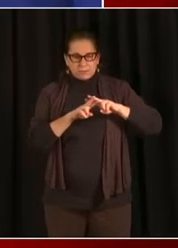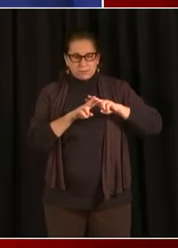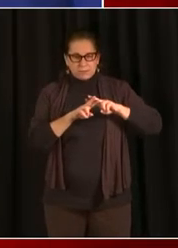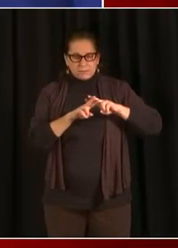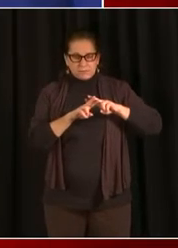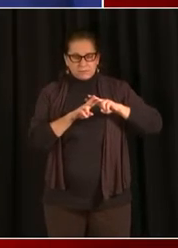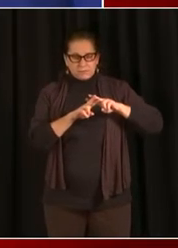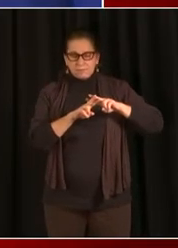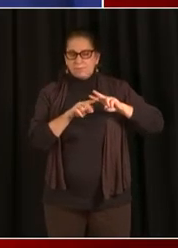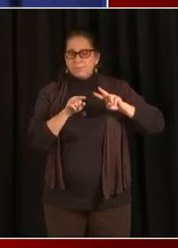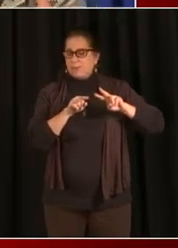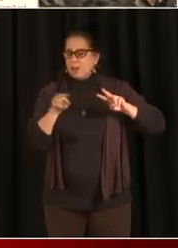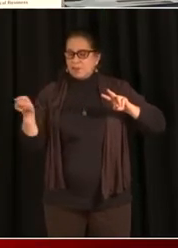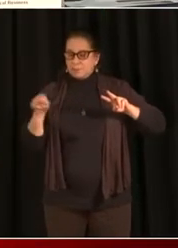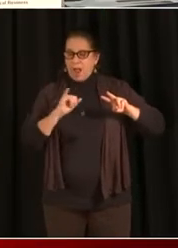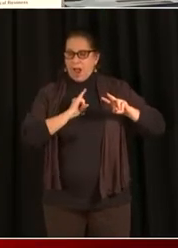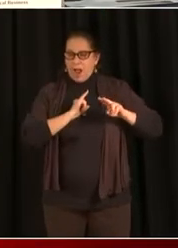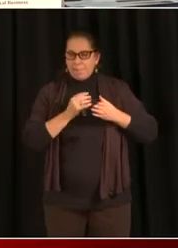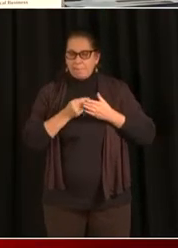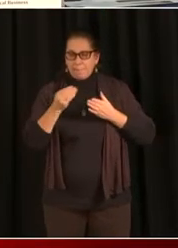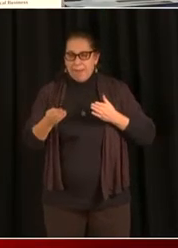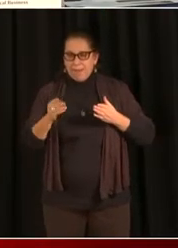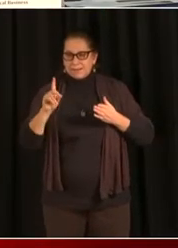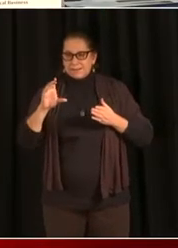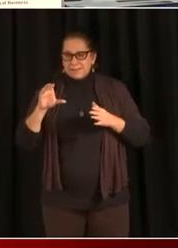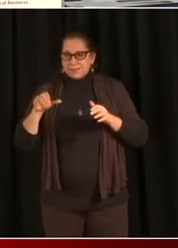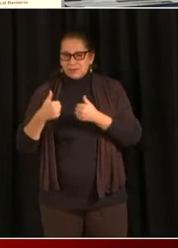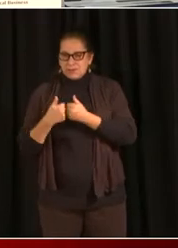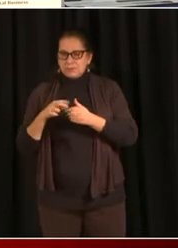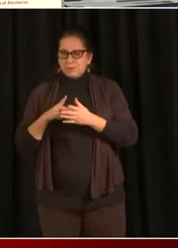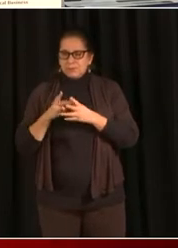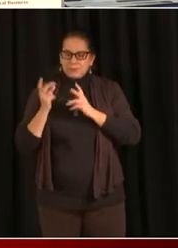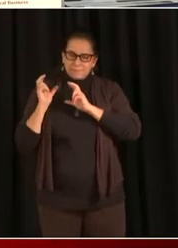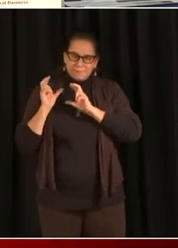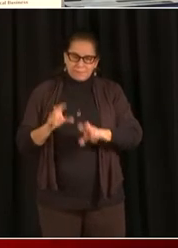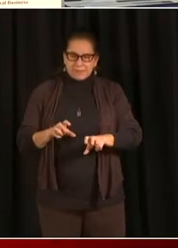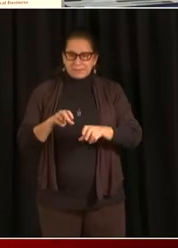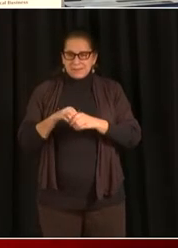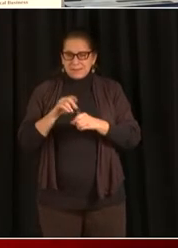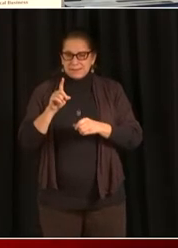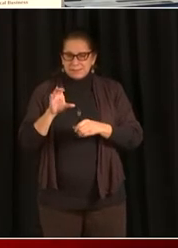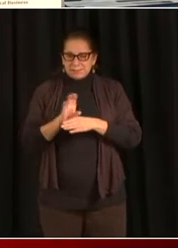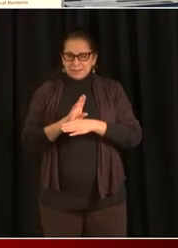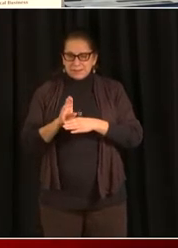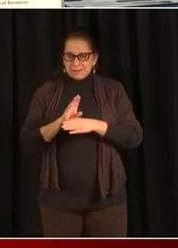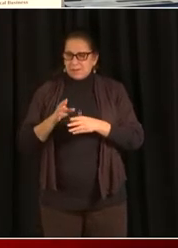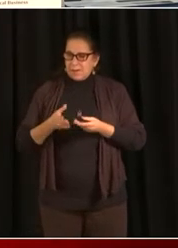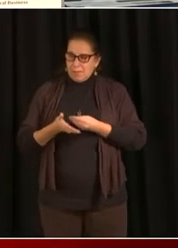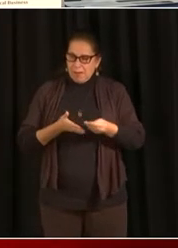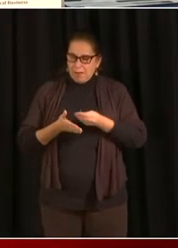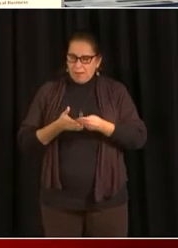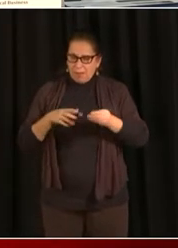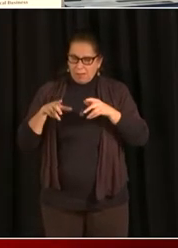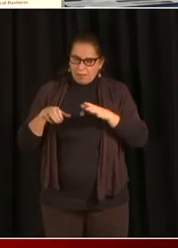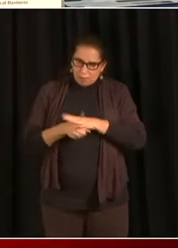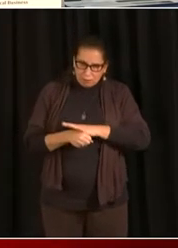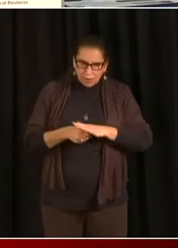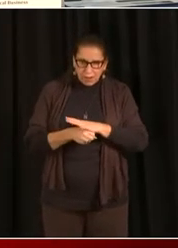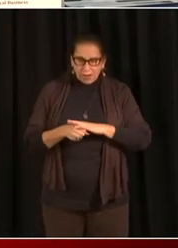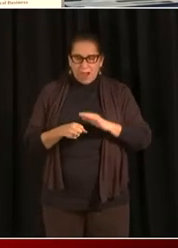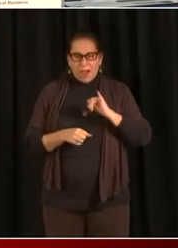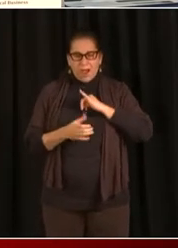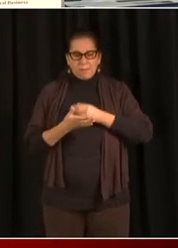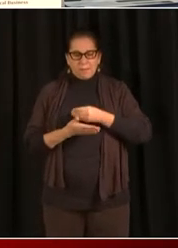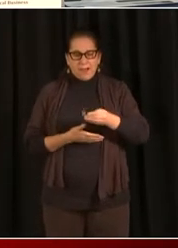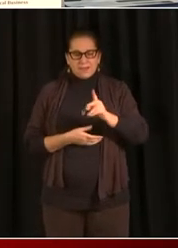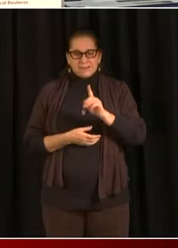simple. Show your love in buying something local from a local shop, put it up on social media, and challenge your friends to do the same.